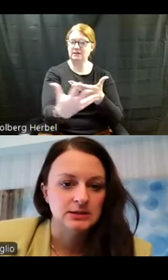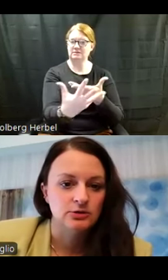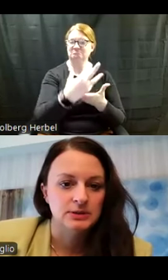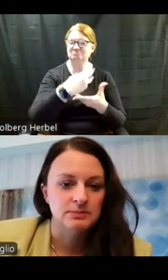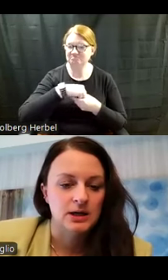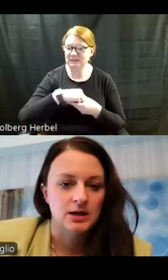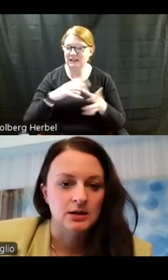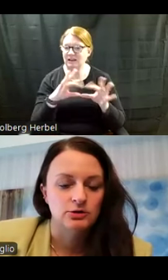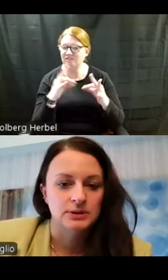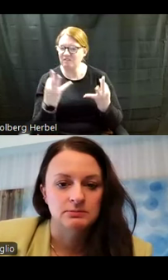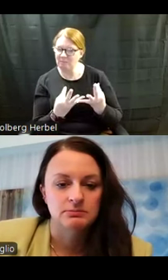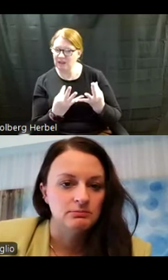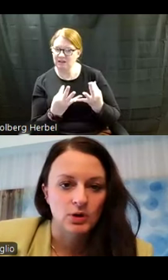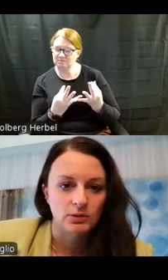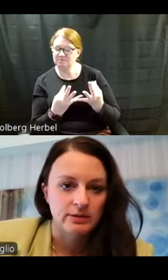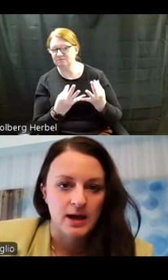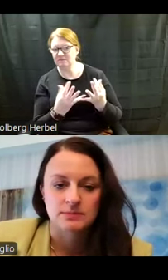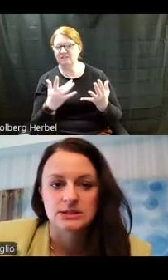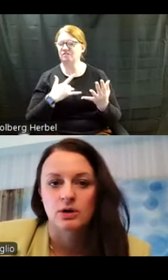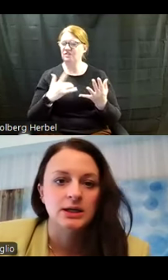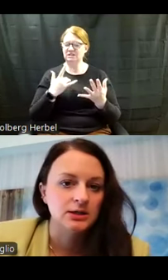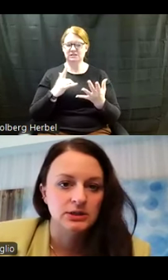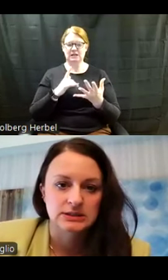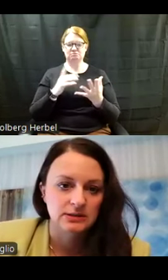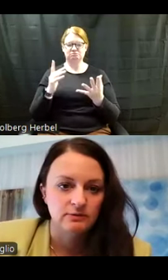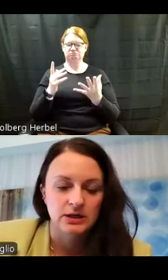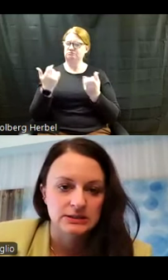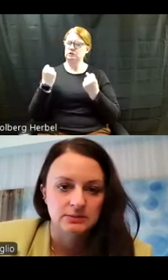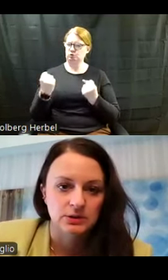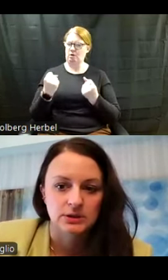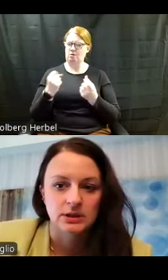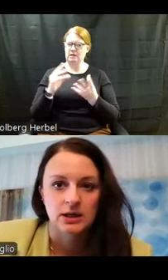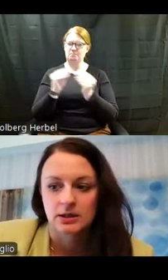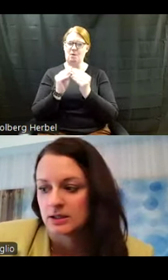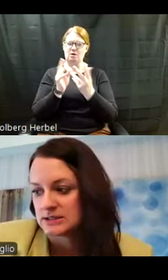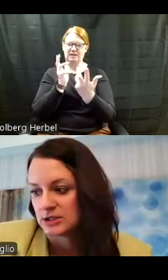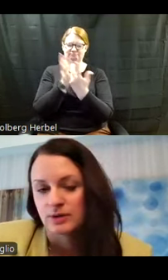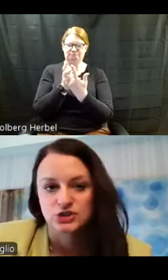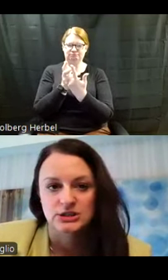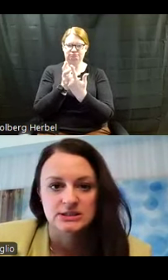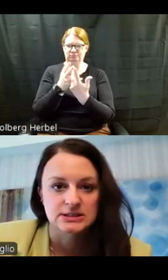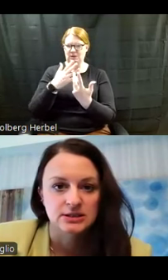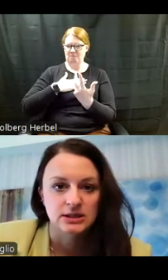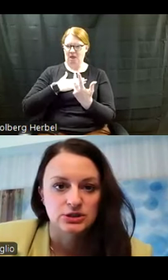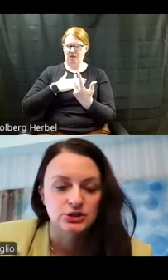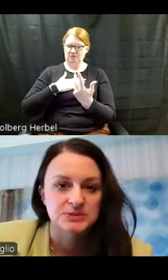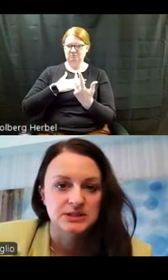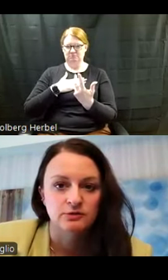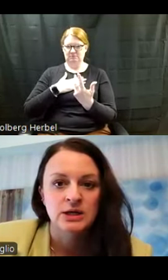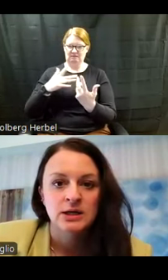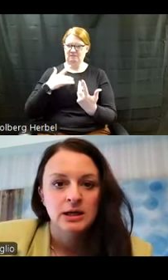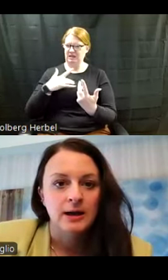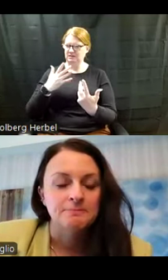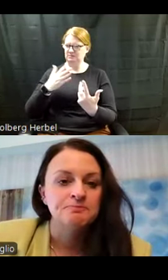resonates a little bit more with them. So again, you're going to see very similar considerations in terms